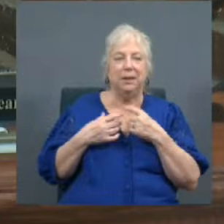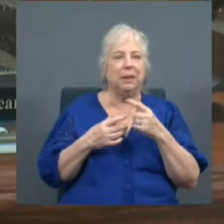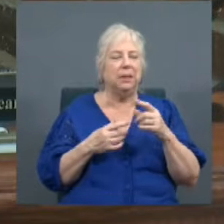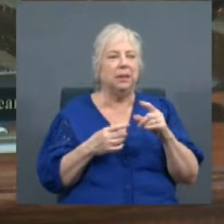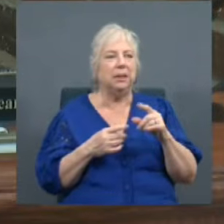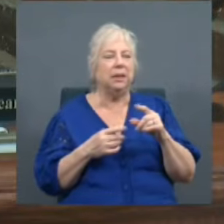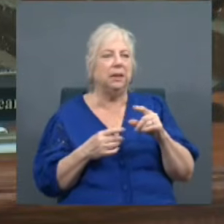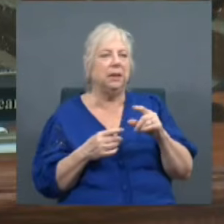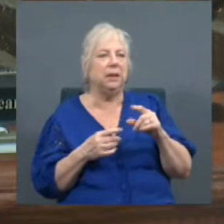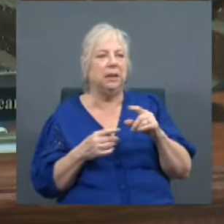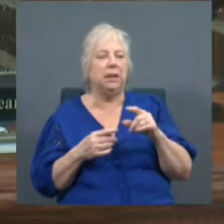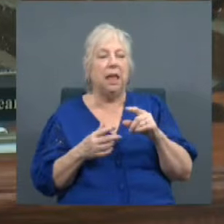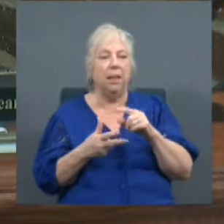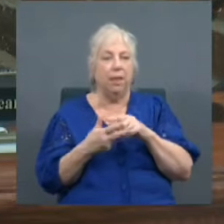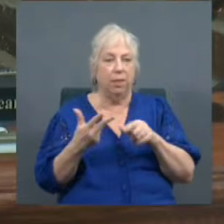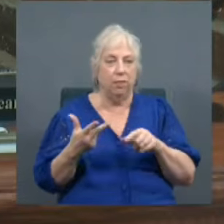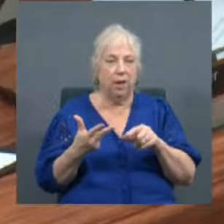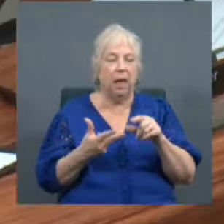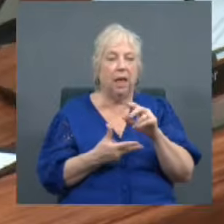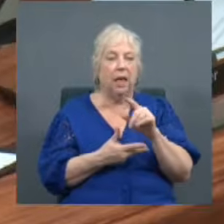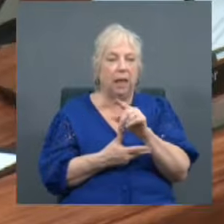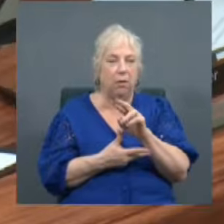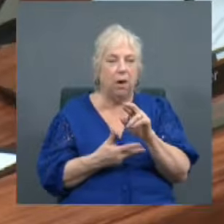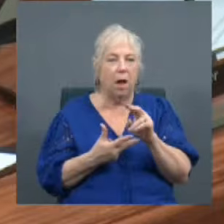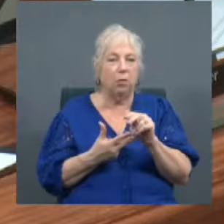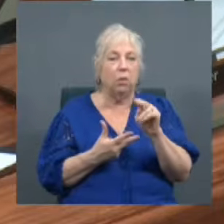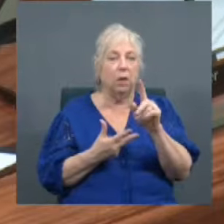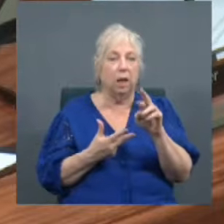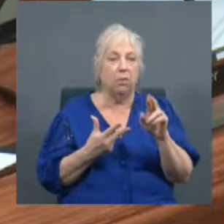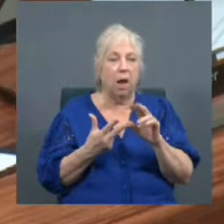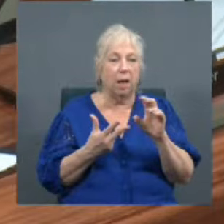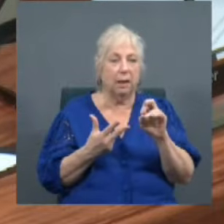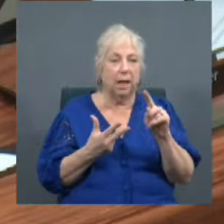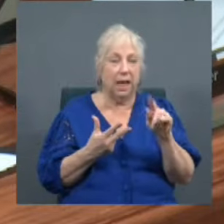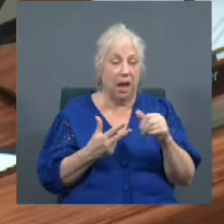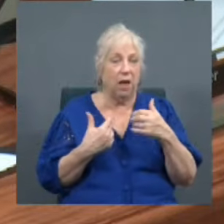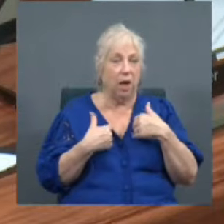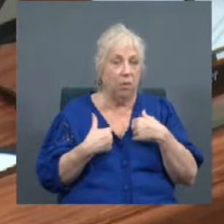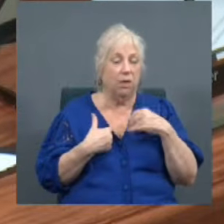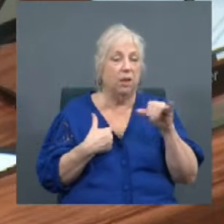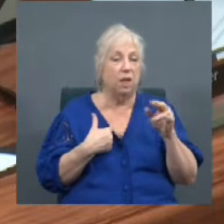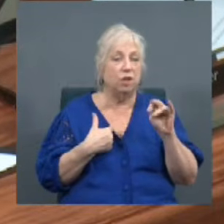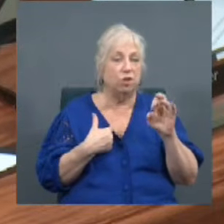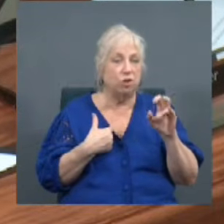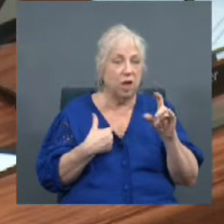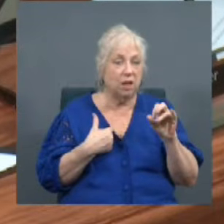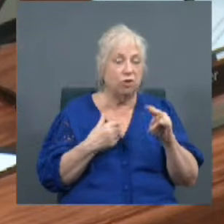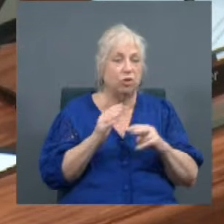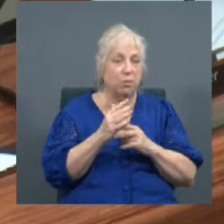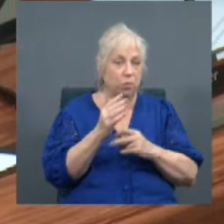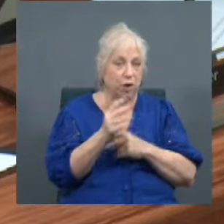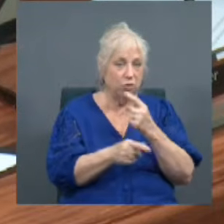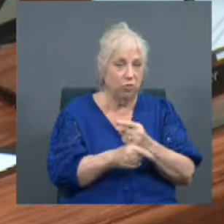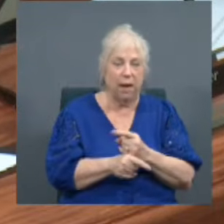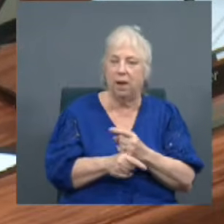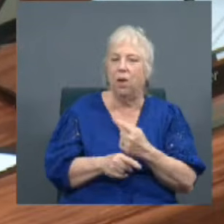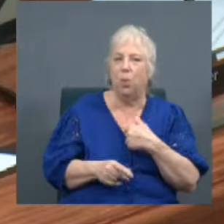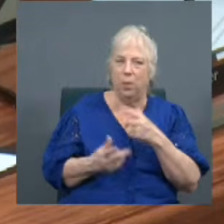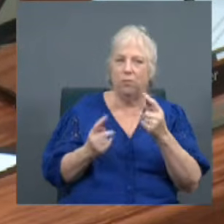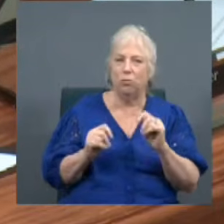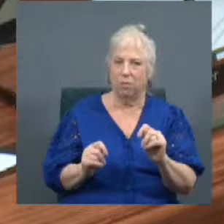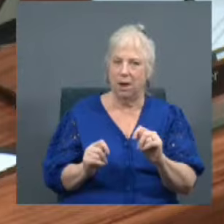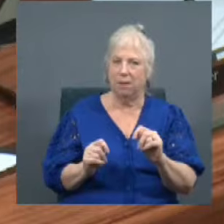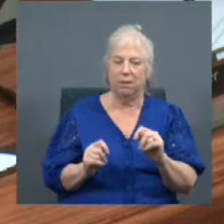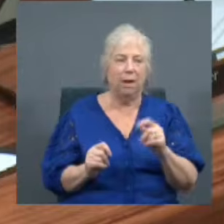owned by the three entities, correct? I think that's what we've tried to do, yes. Because